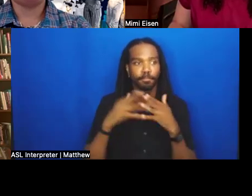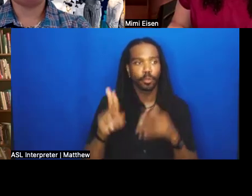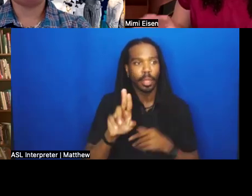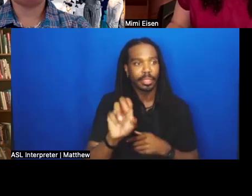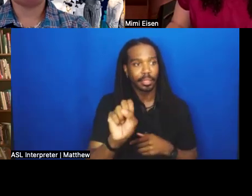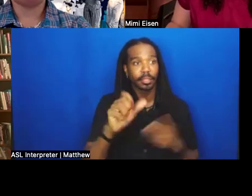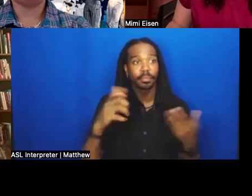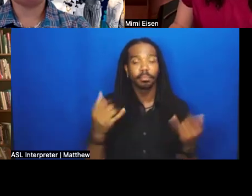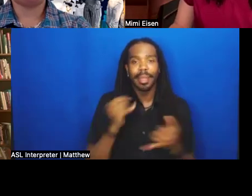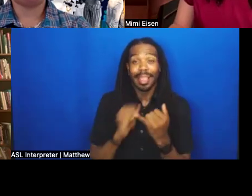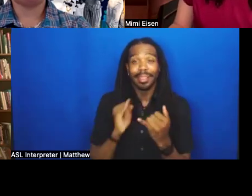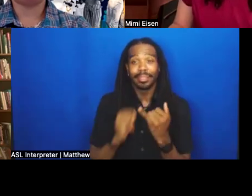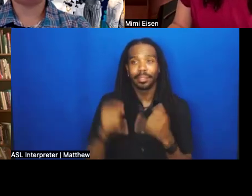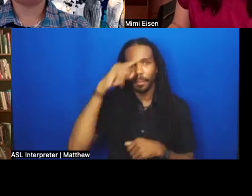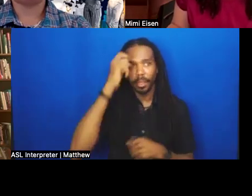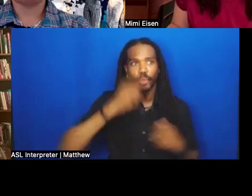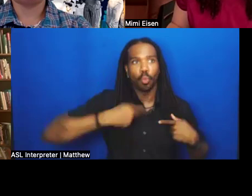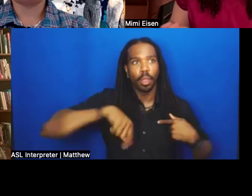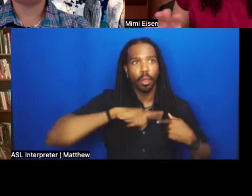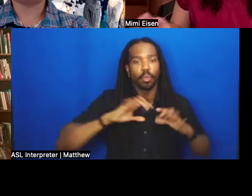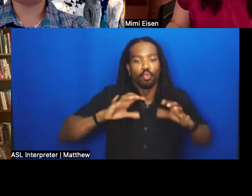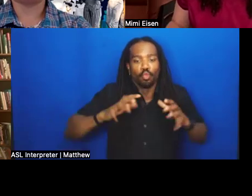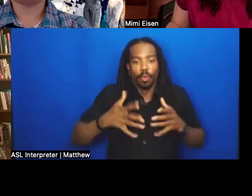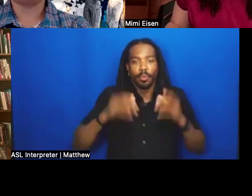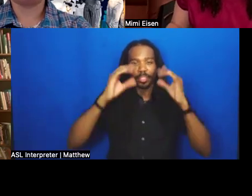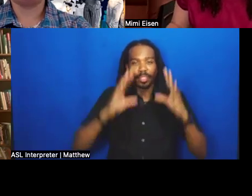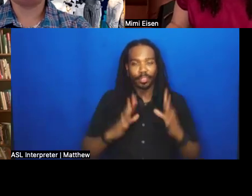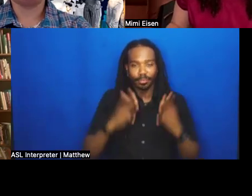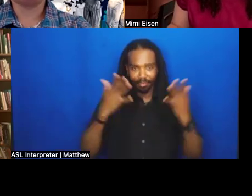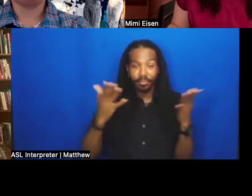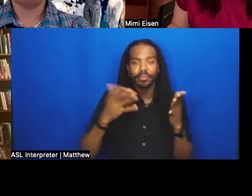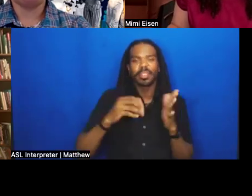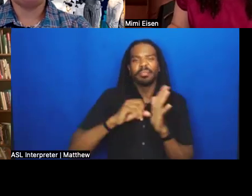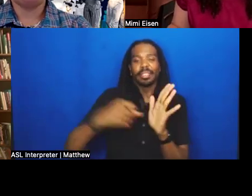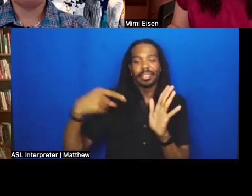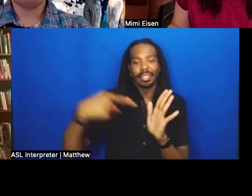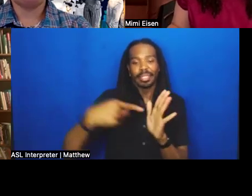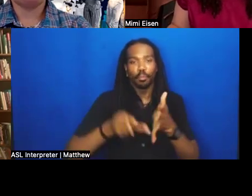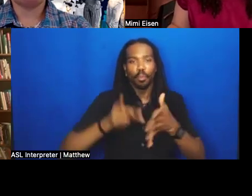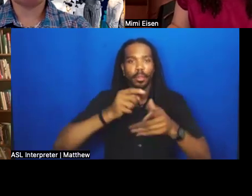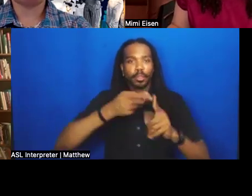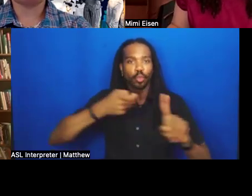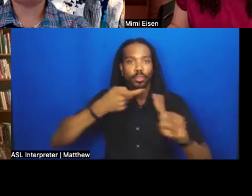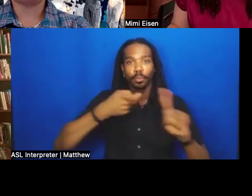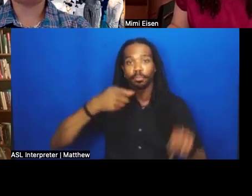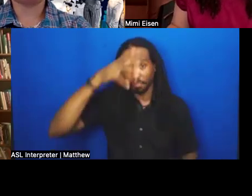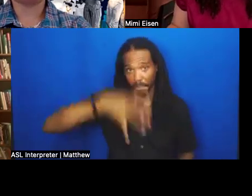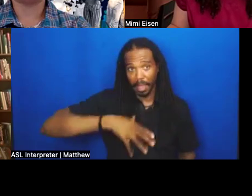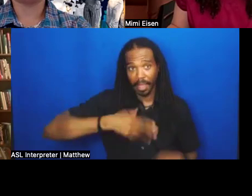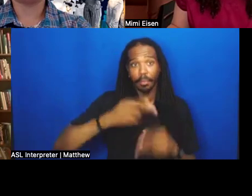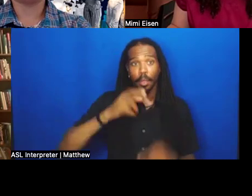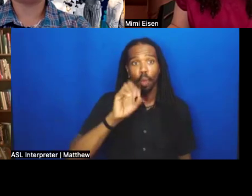a group of educators, I'll highlight a primary source by Robert Coram, who was a teacher and